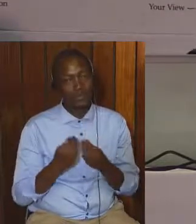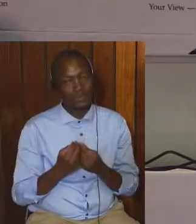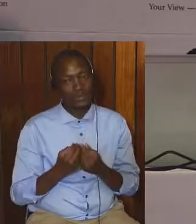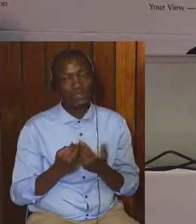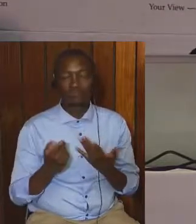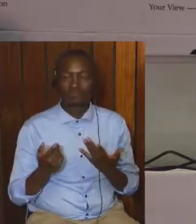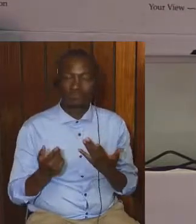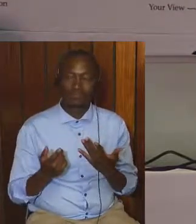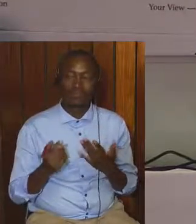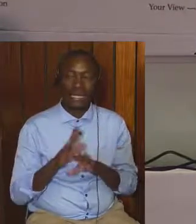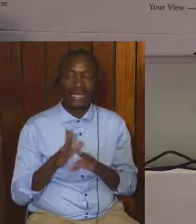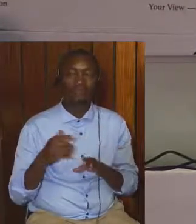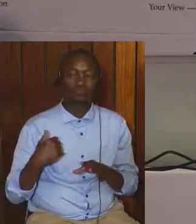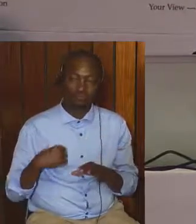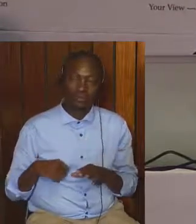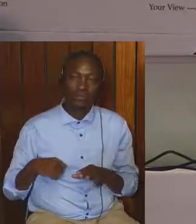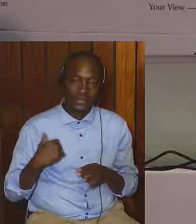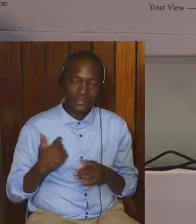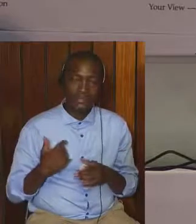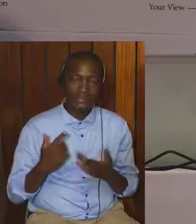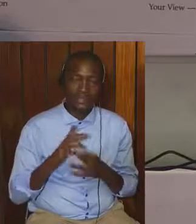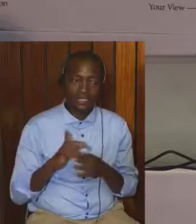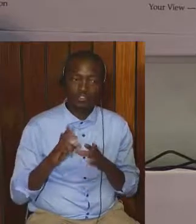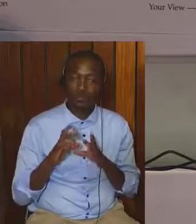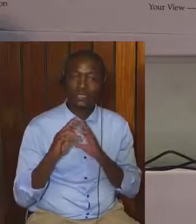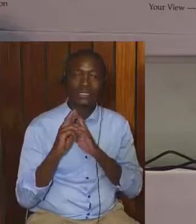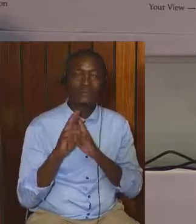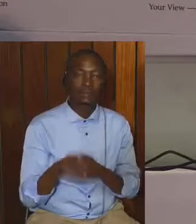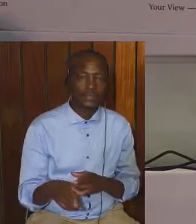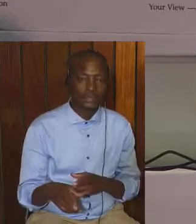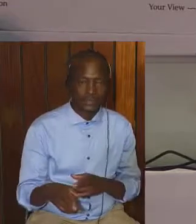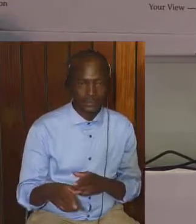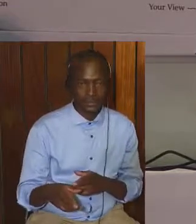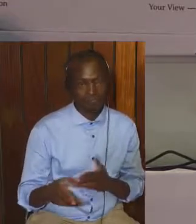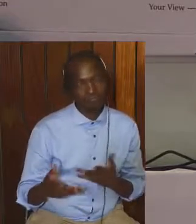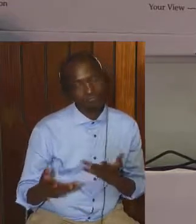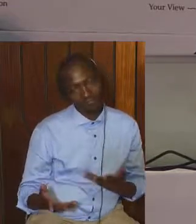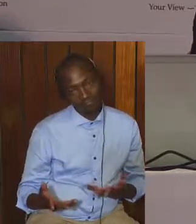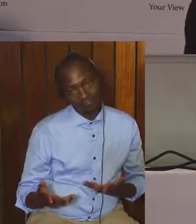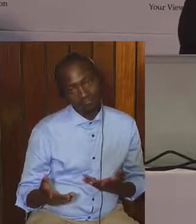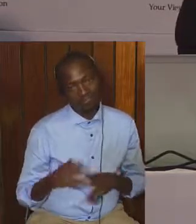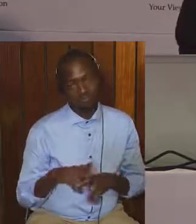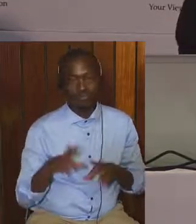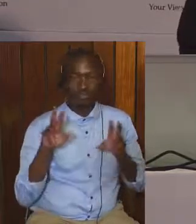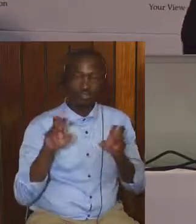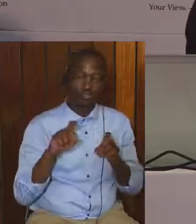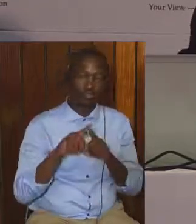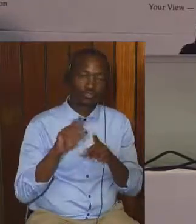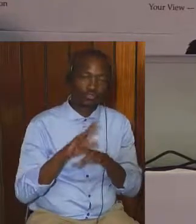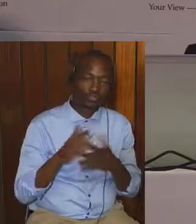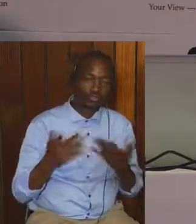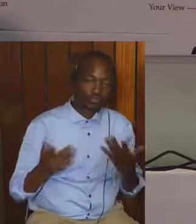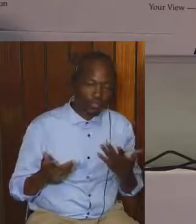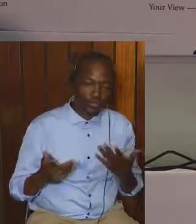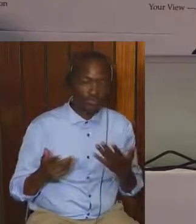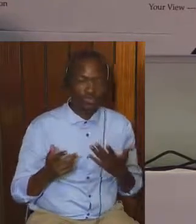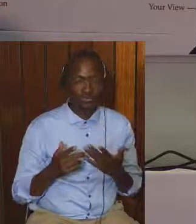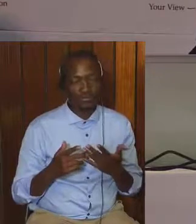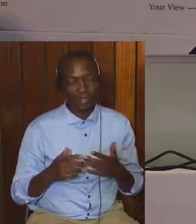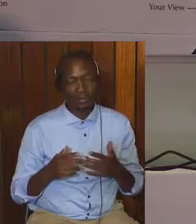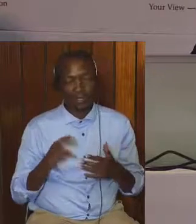for instance, a municipality is not responding to issues of stormwater drainage,